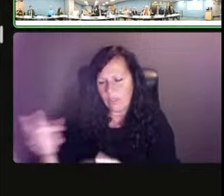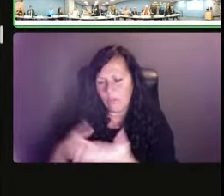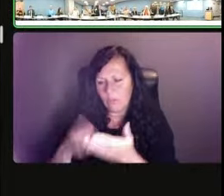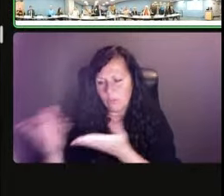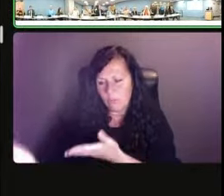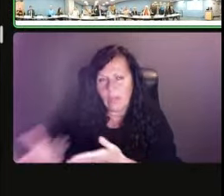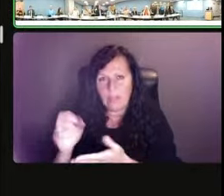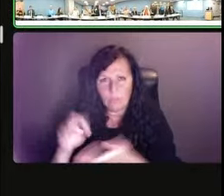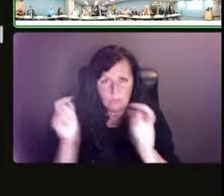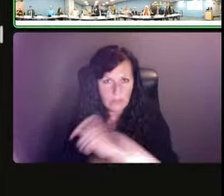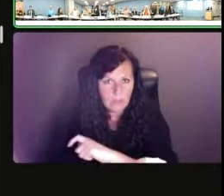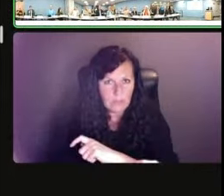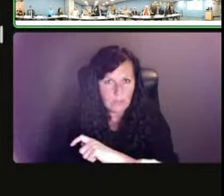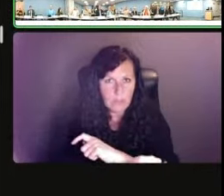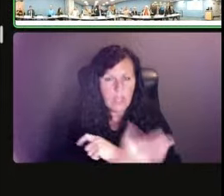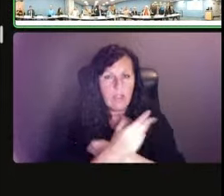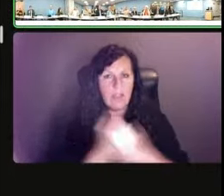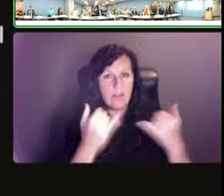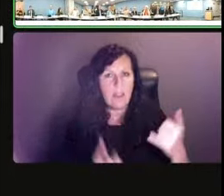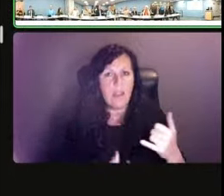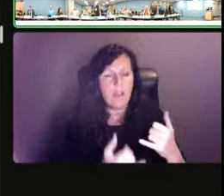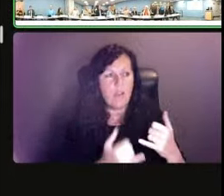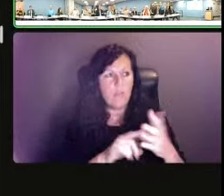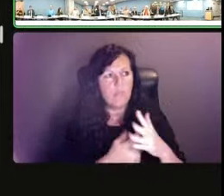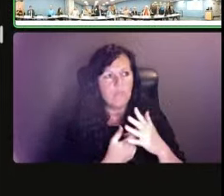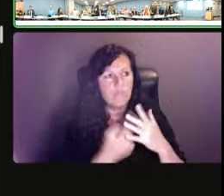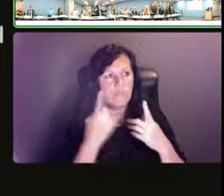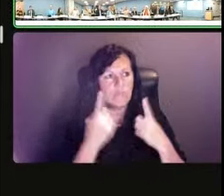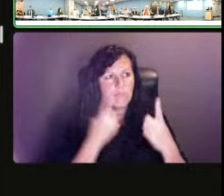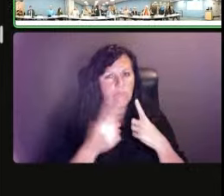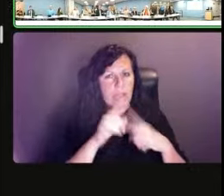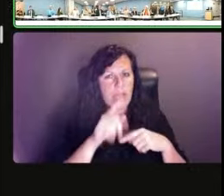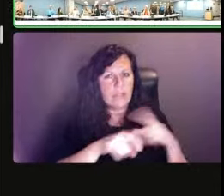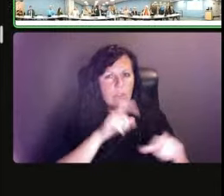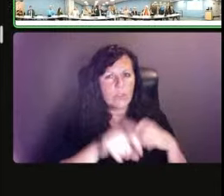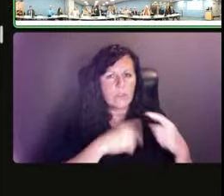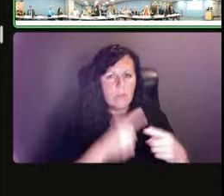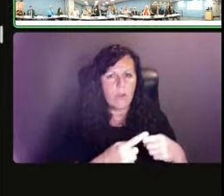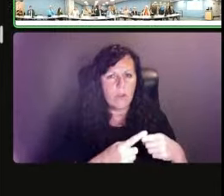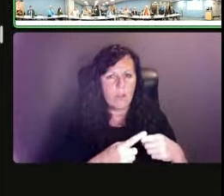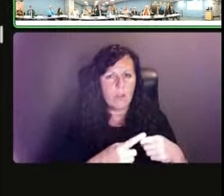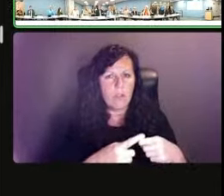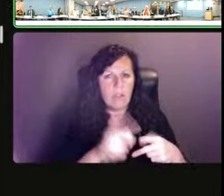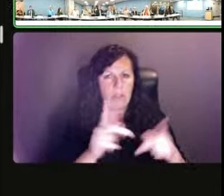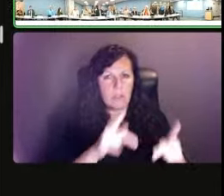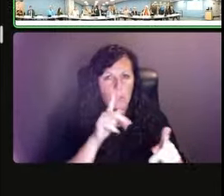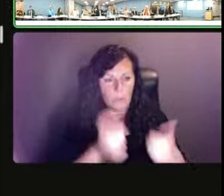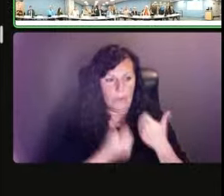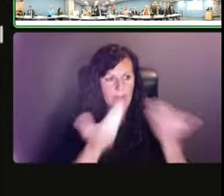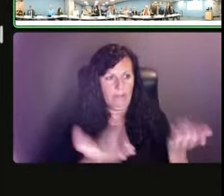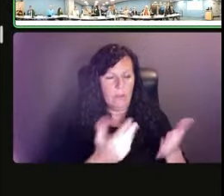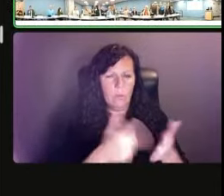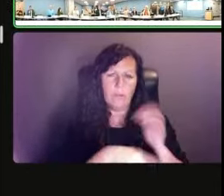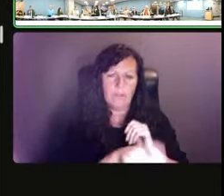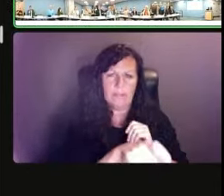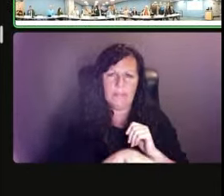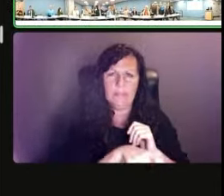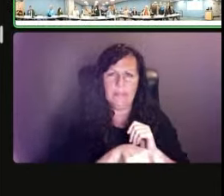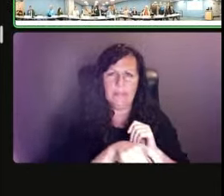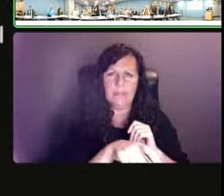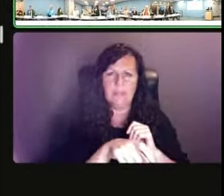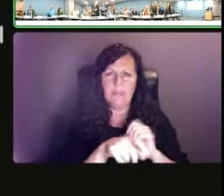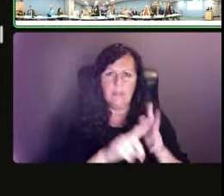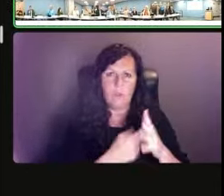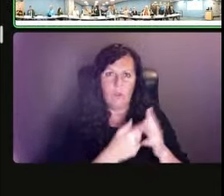service, and actually ask the question, what do our residents need? And just start at